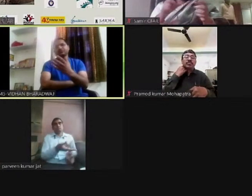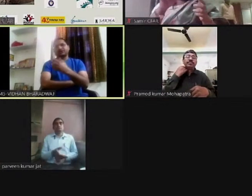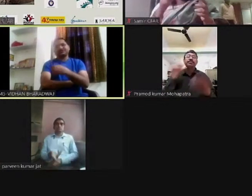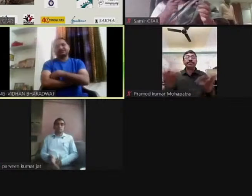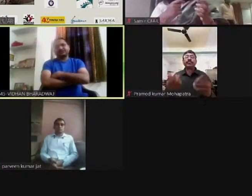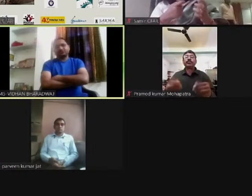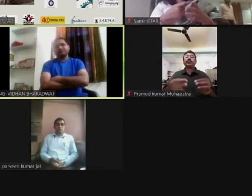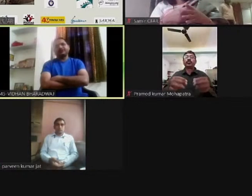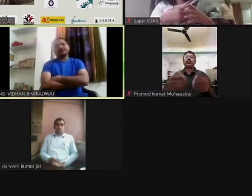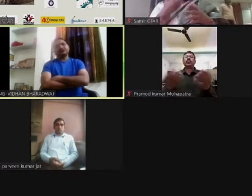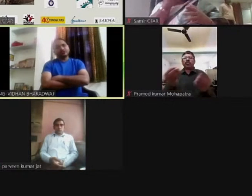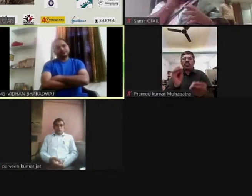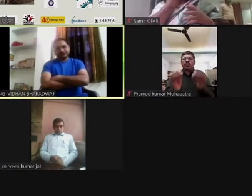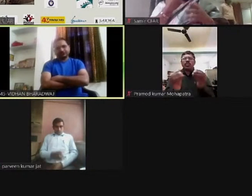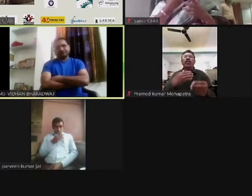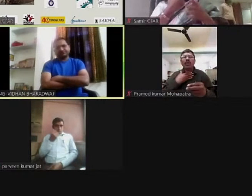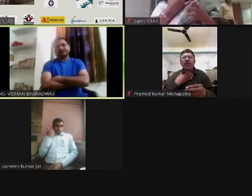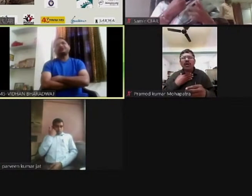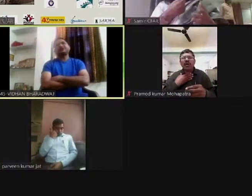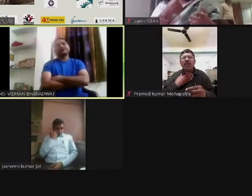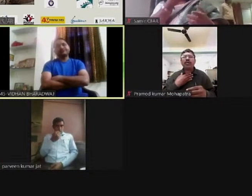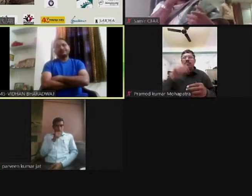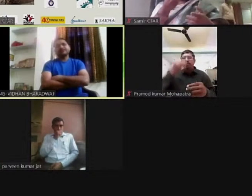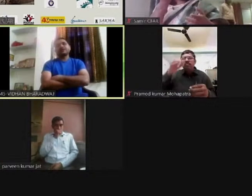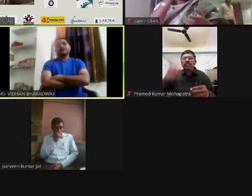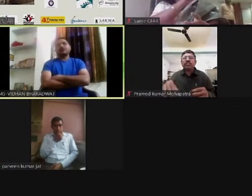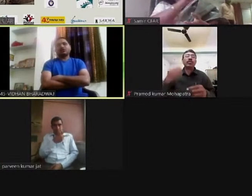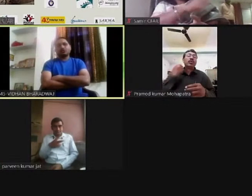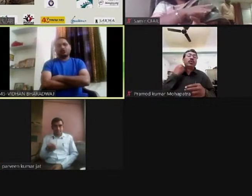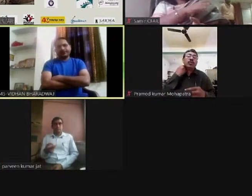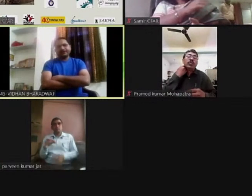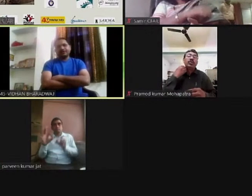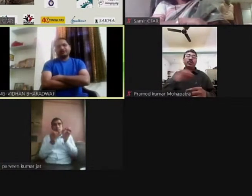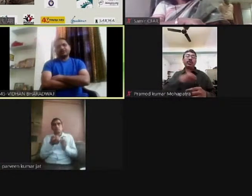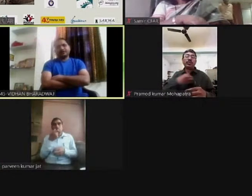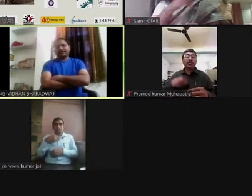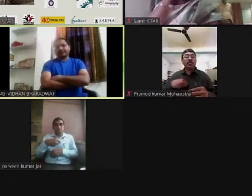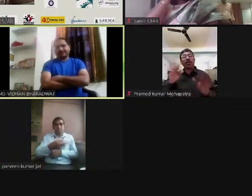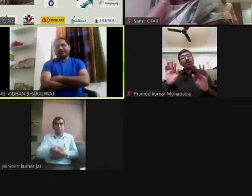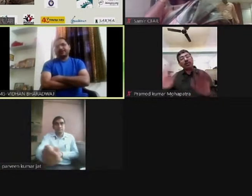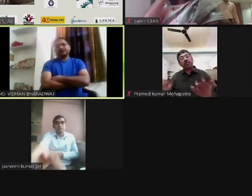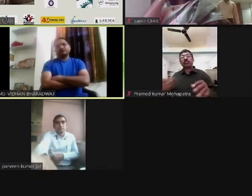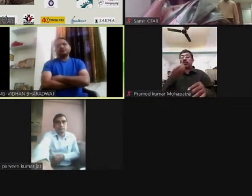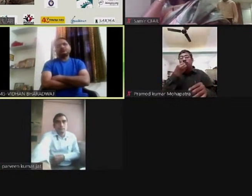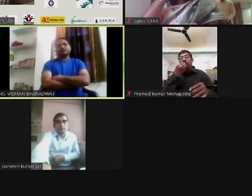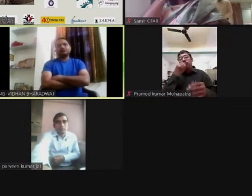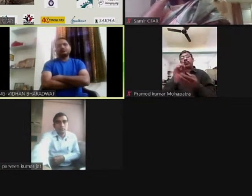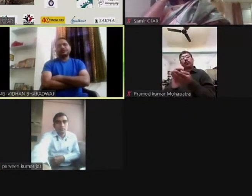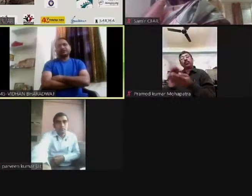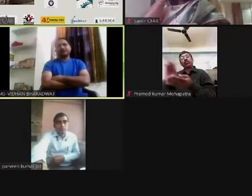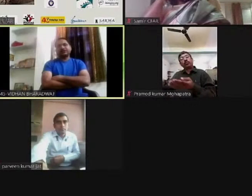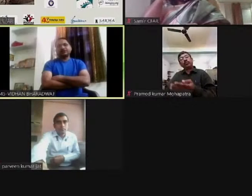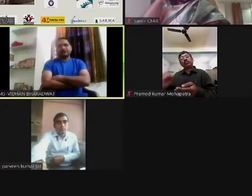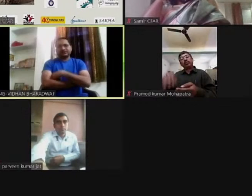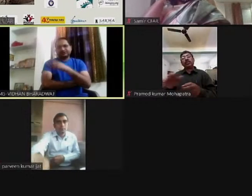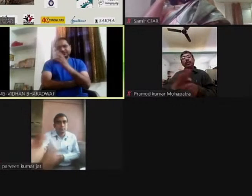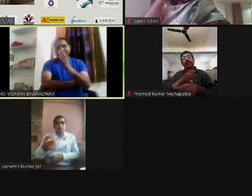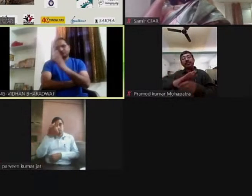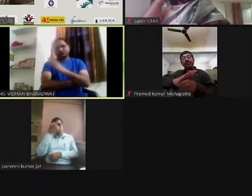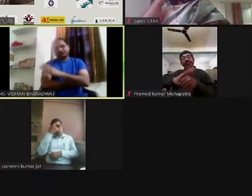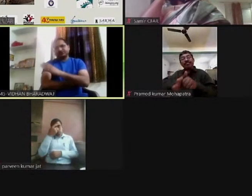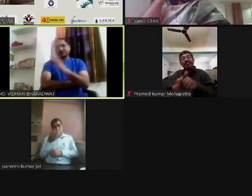medical assistance that's required. And other than that, within the COVID